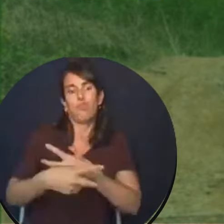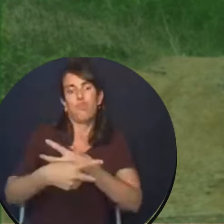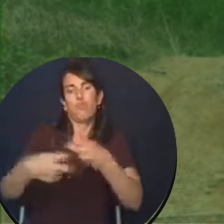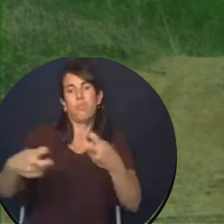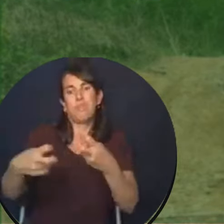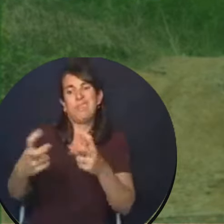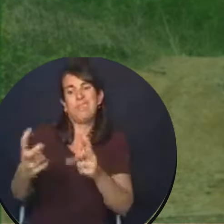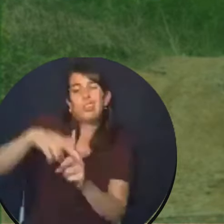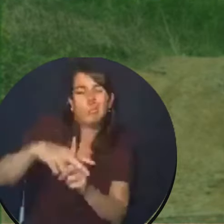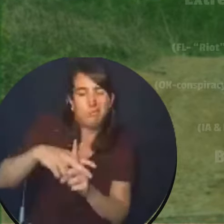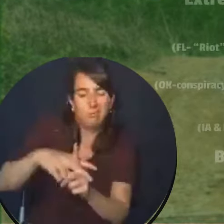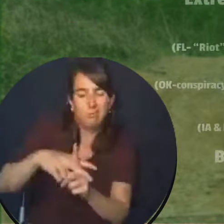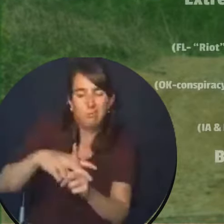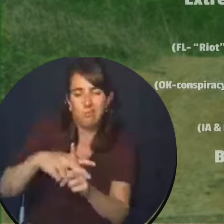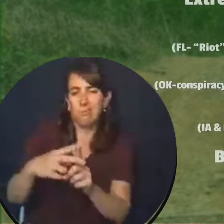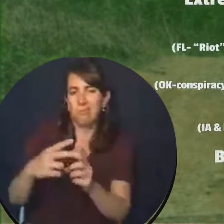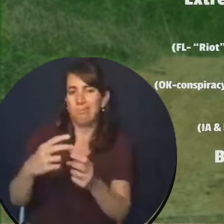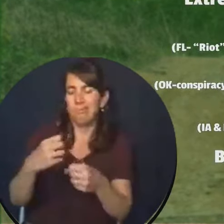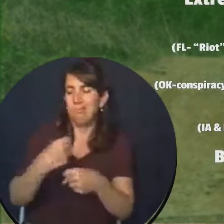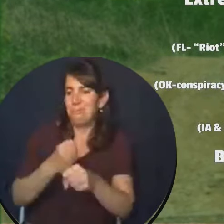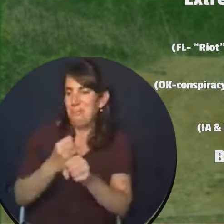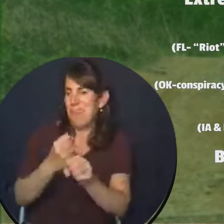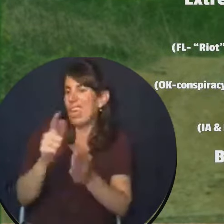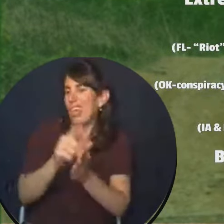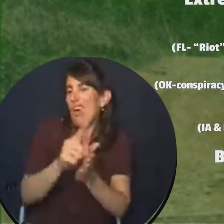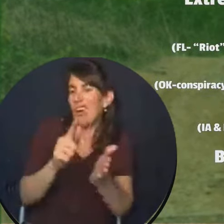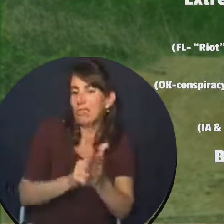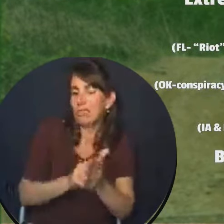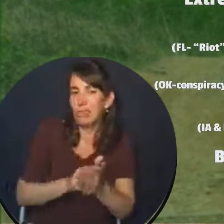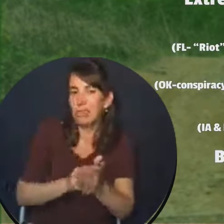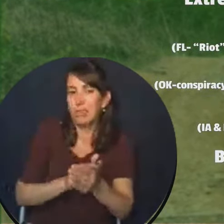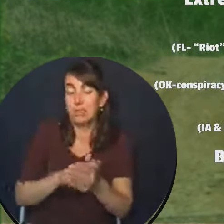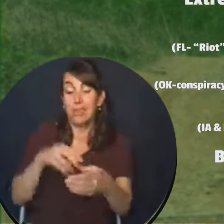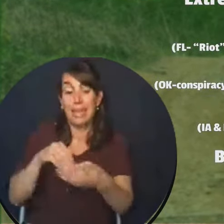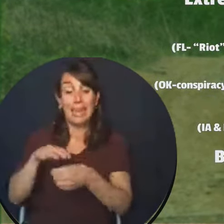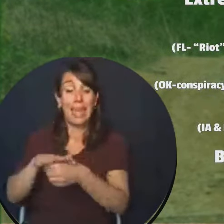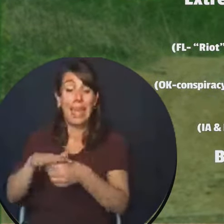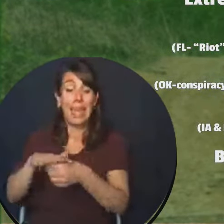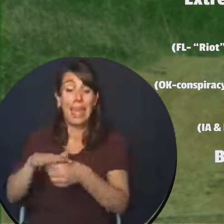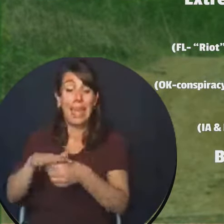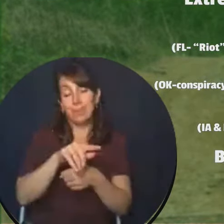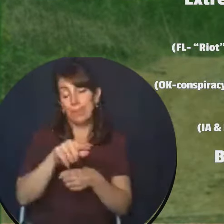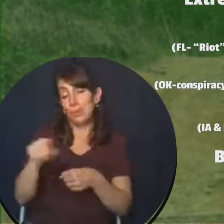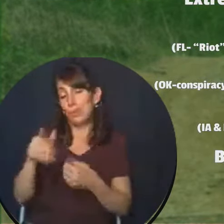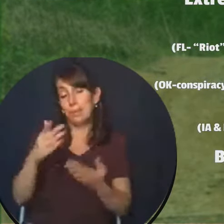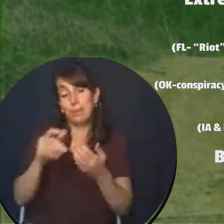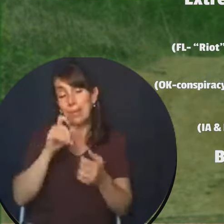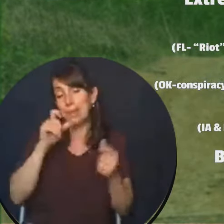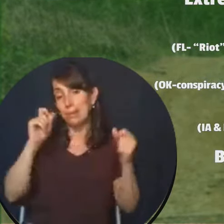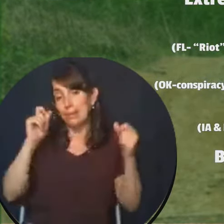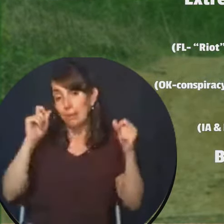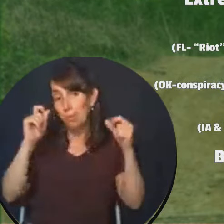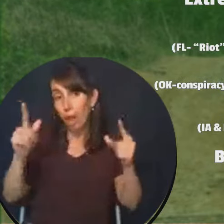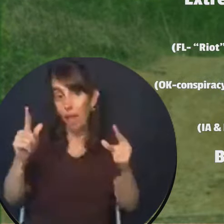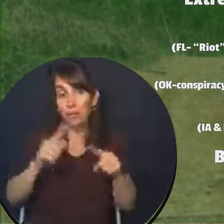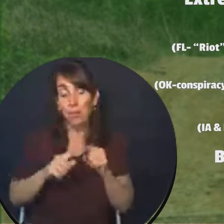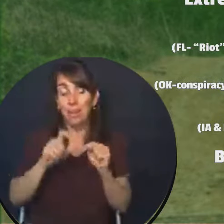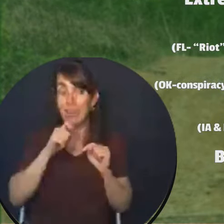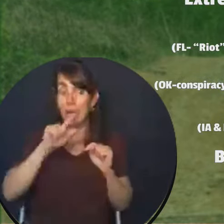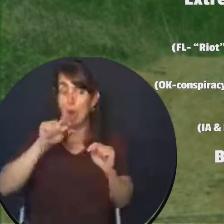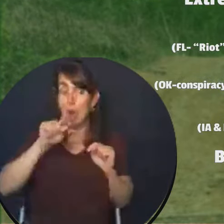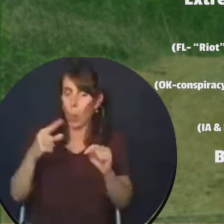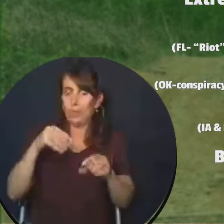So there have been, and there are in places where you would not be super surprised by, but there aren't only in these